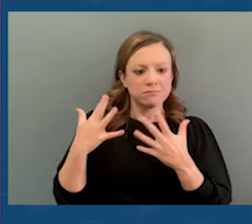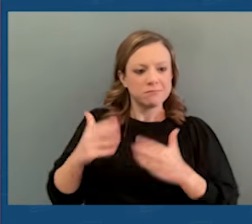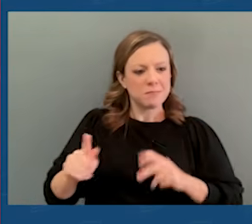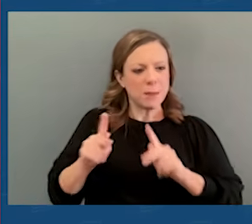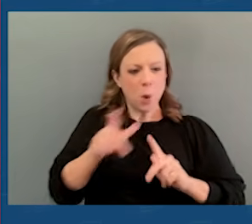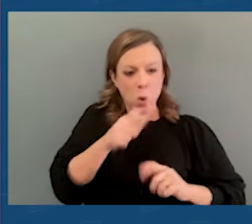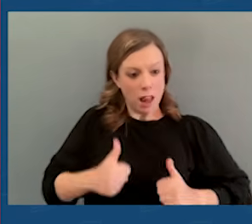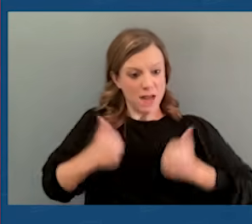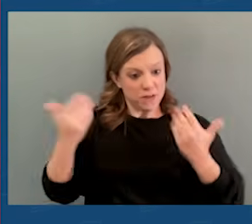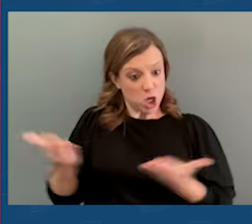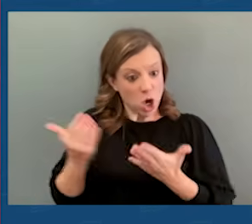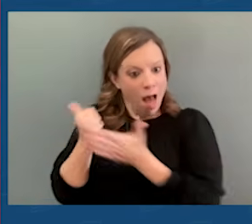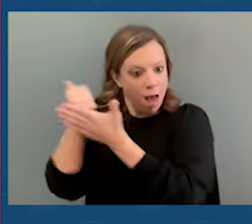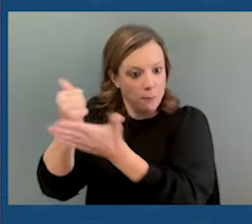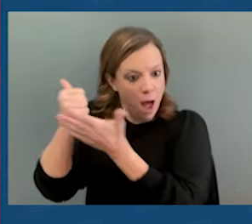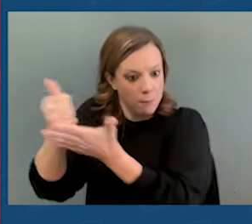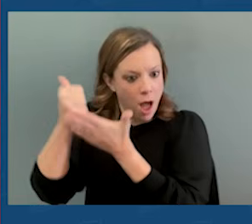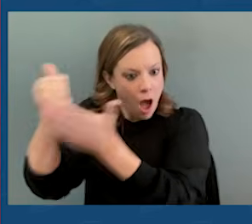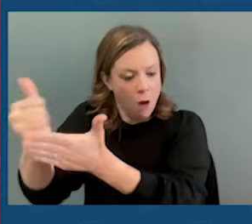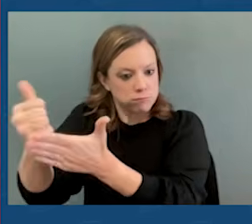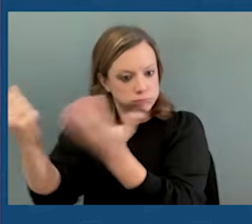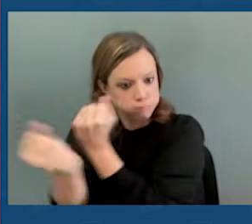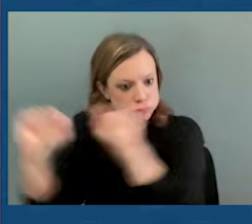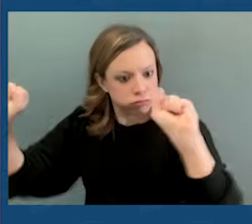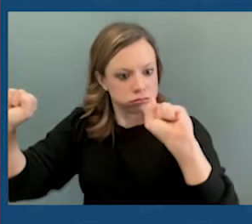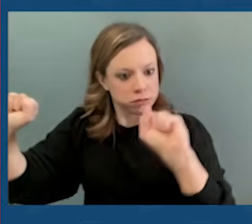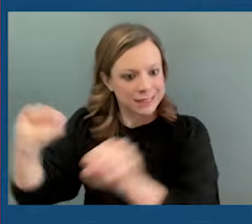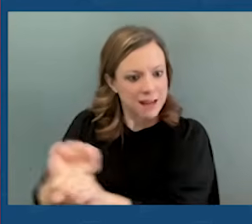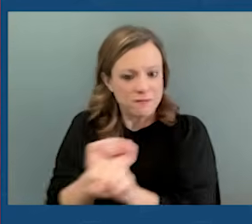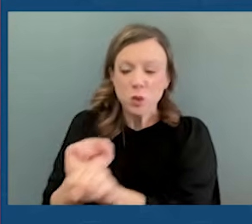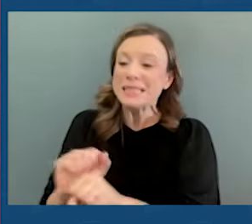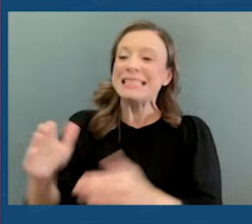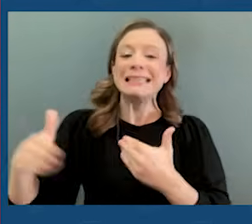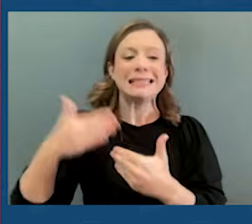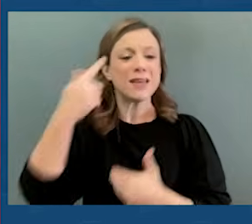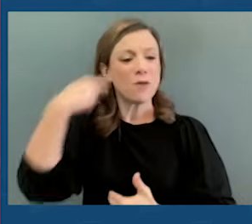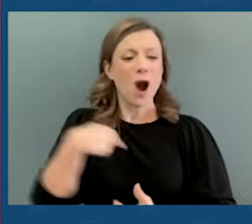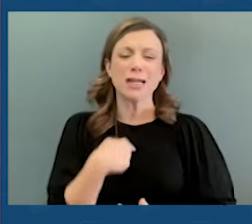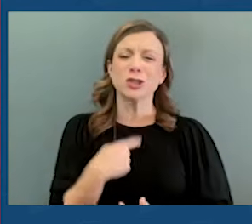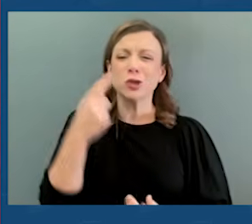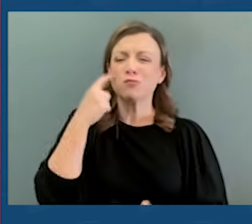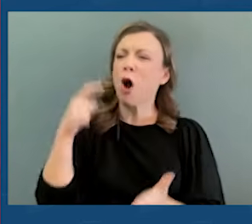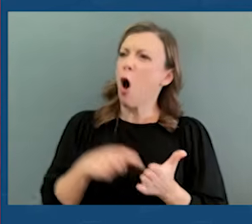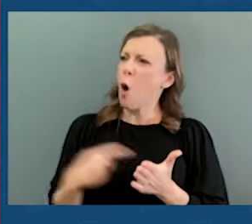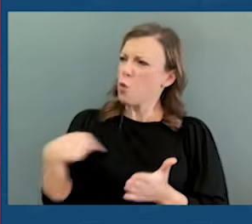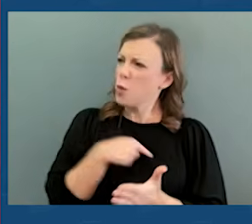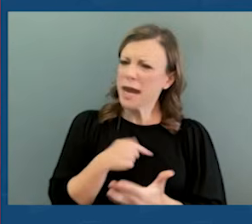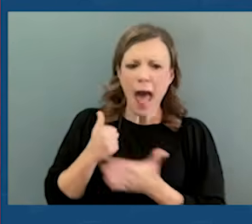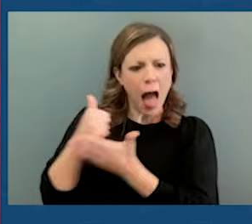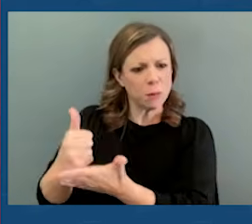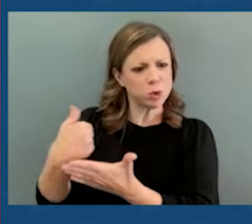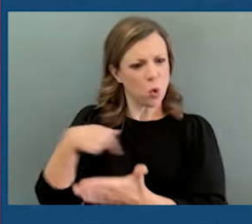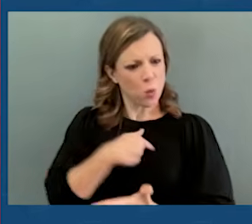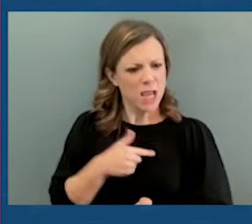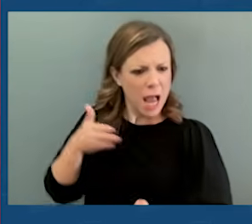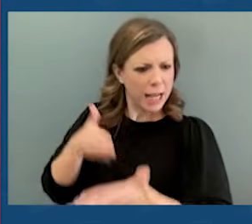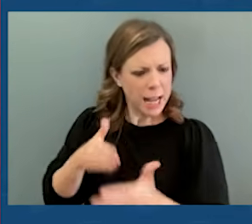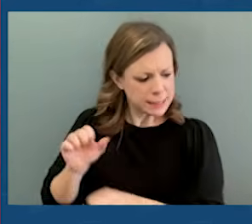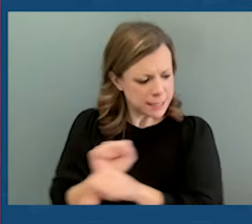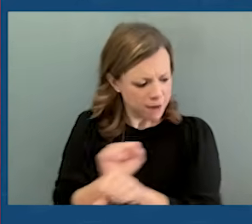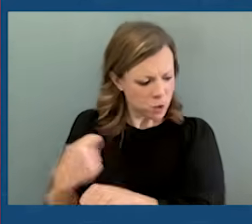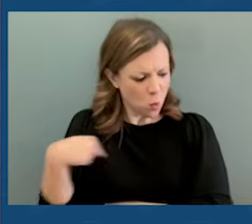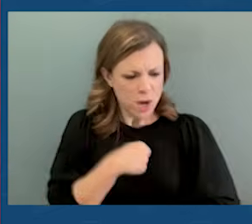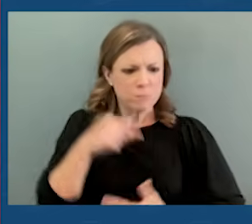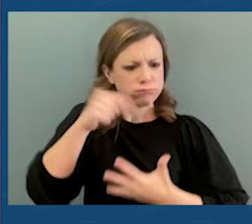So it's easy for us to pat ourselves on the back, right? We did all this. A lot of other states didn't step up. We had the leaders here. We took